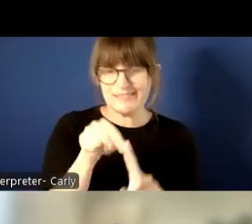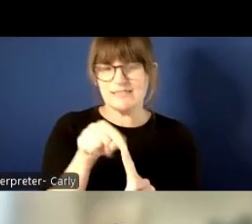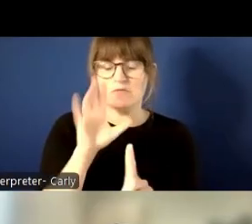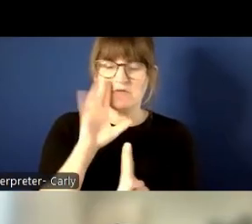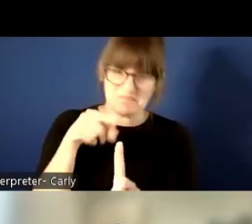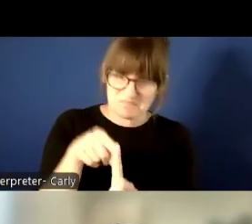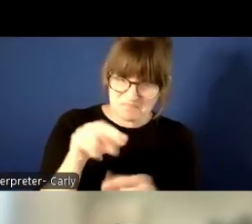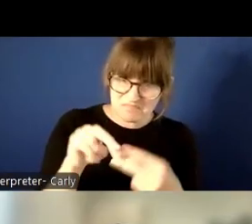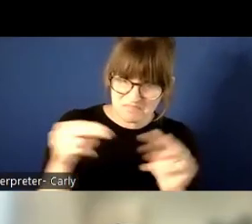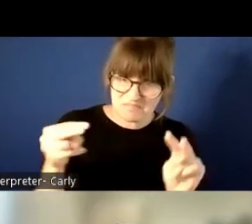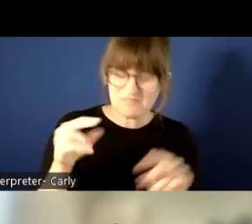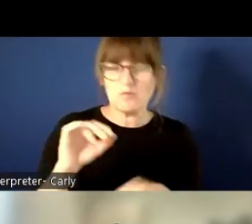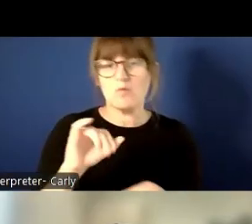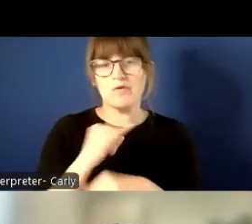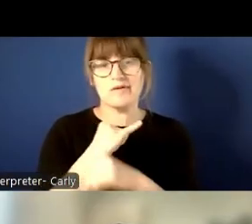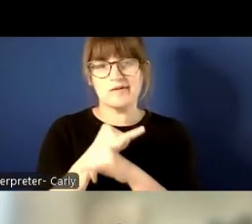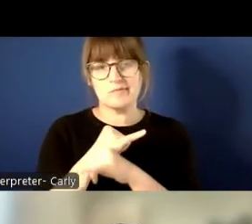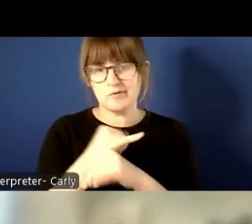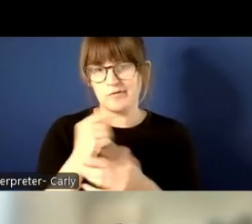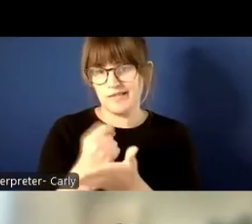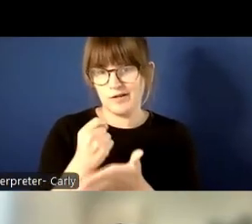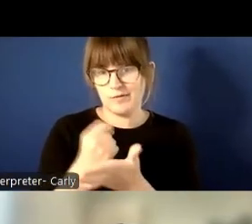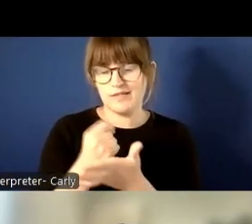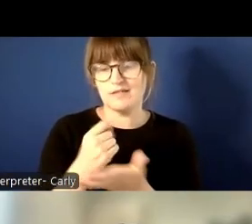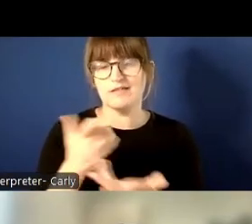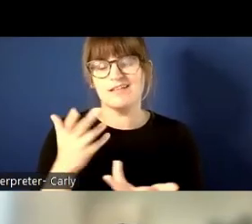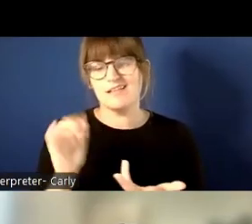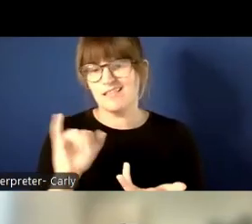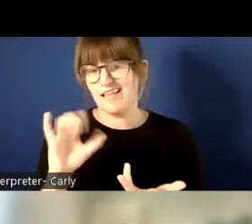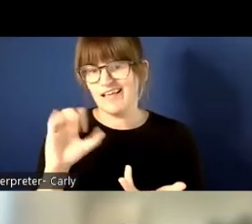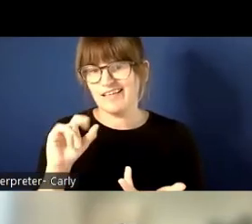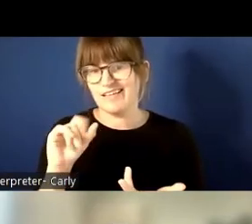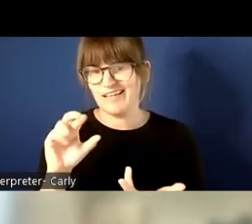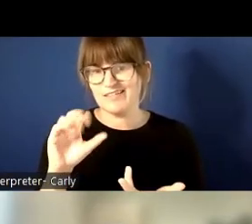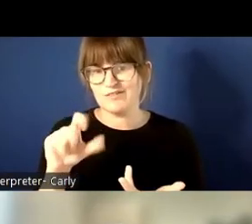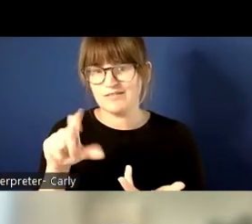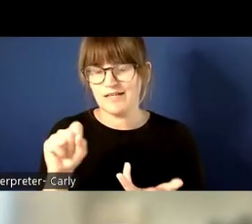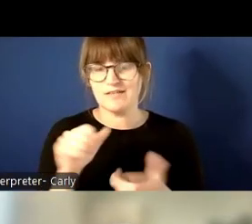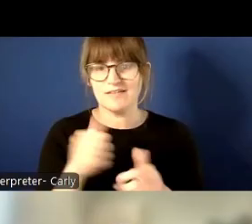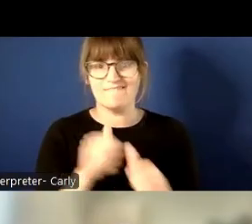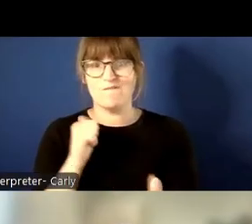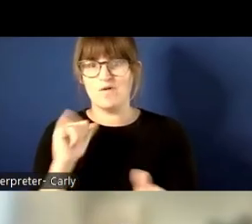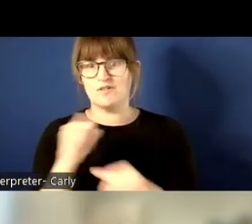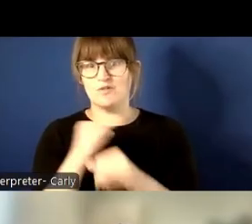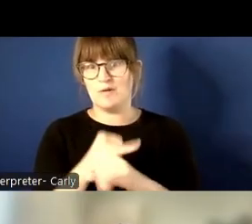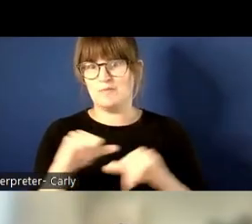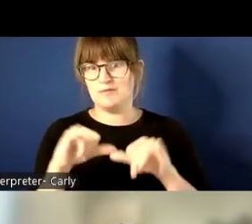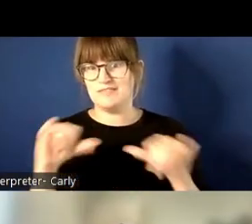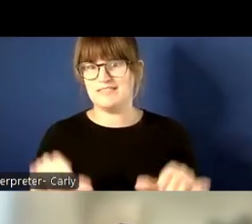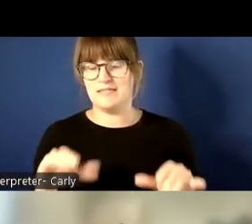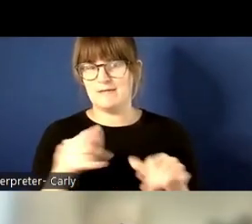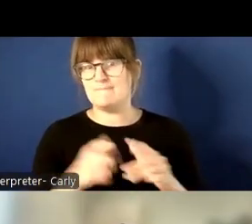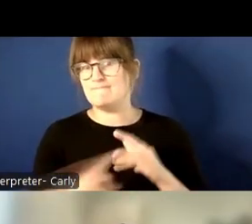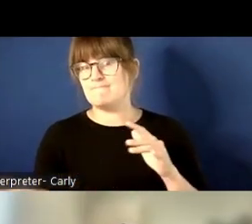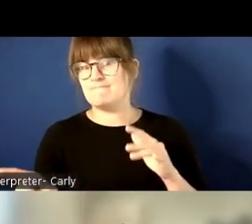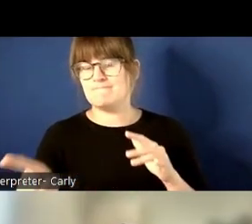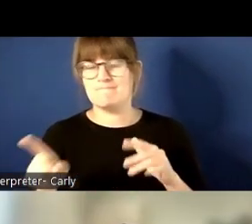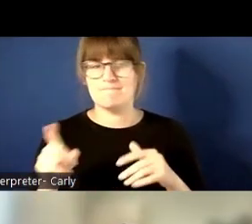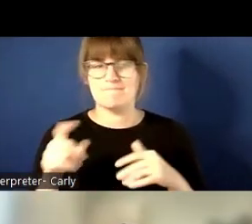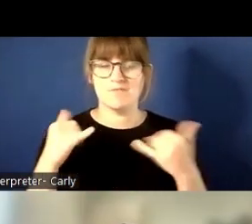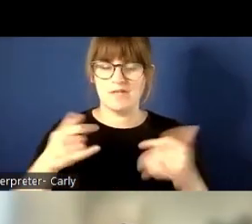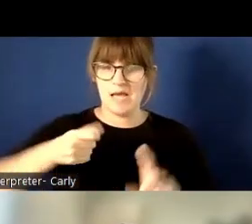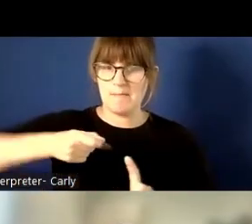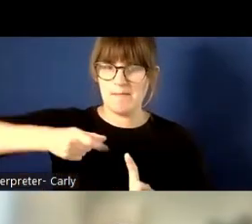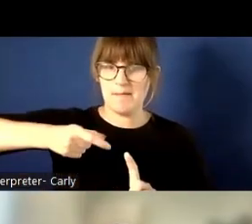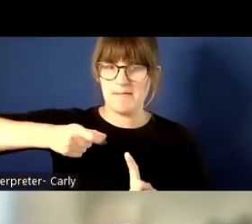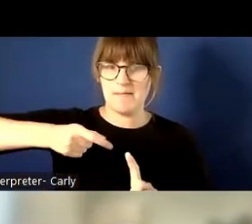do immunotherapy, which is, I had mentioned before, your cancer cells have found a way to evade your immune system. And now we're basically stimulating the immune system and